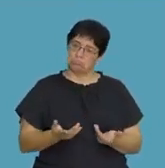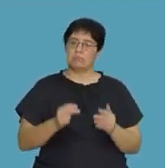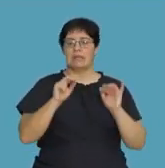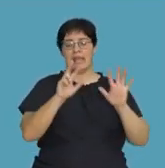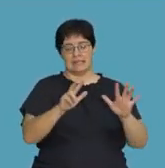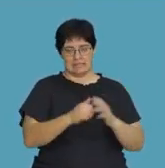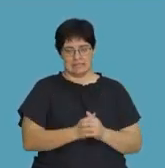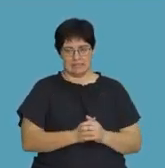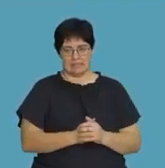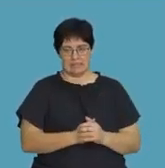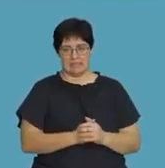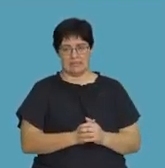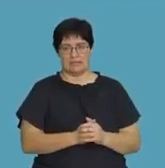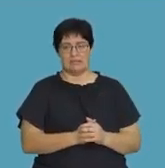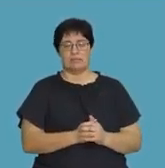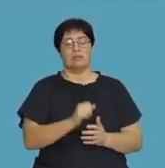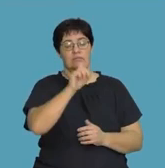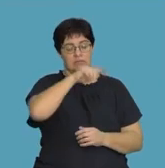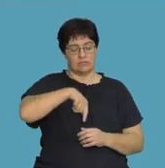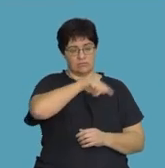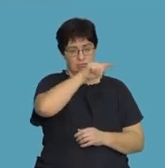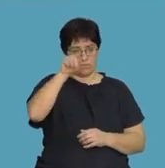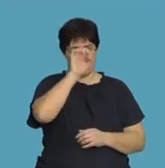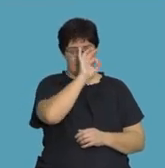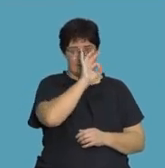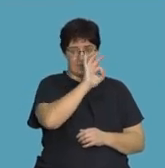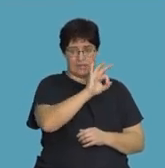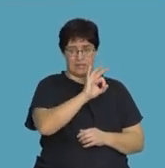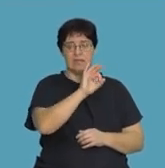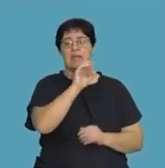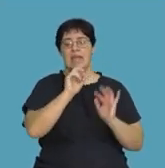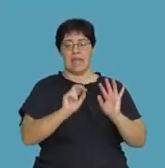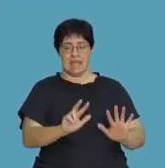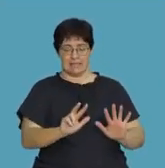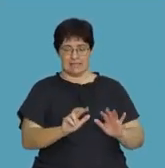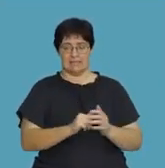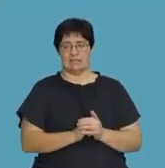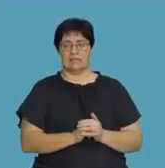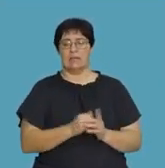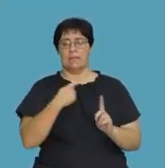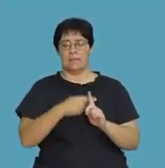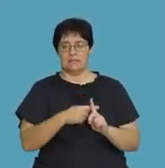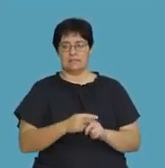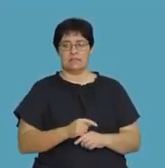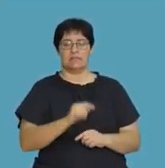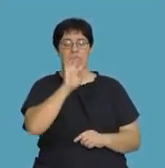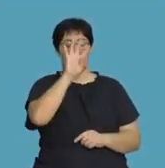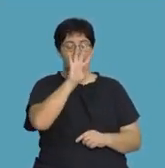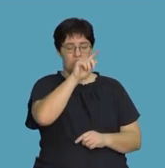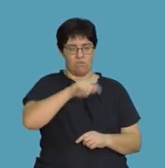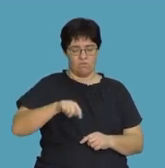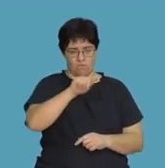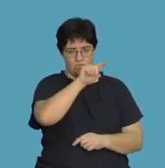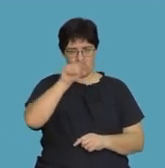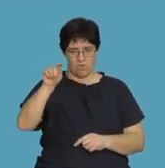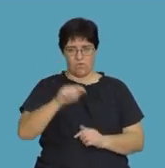is supposed to be 8, and then it means I will have the cube root of just the 8, plus